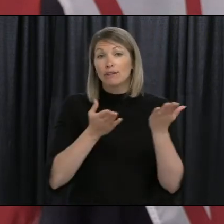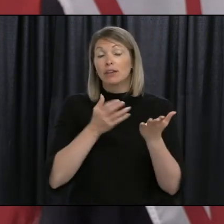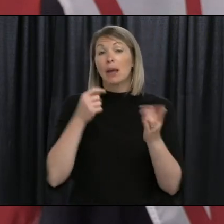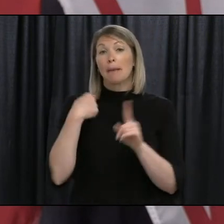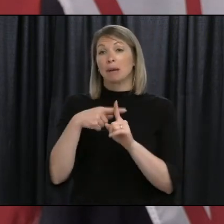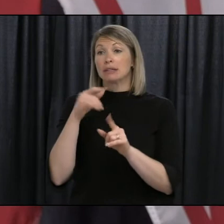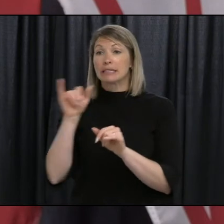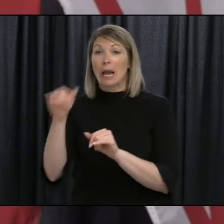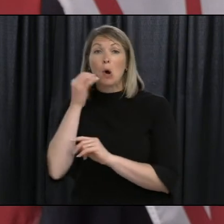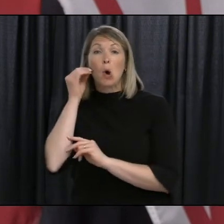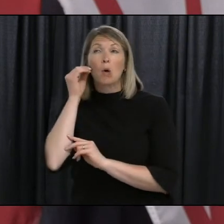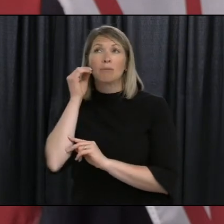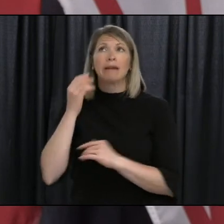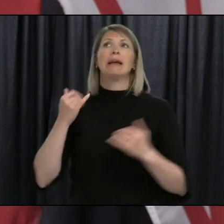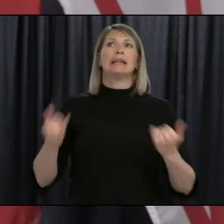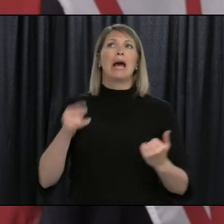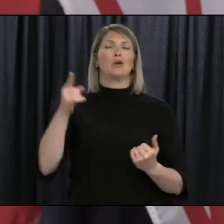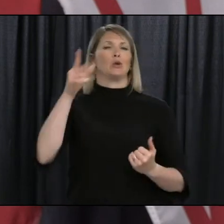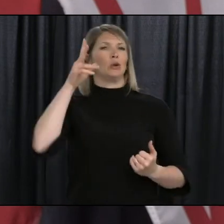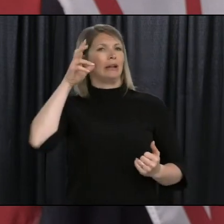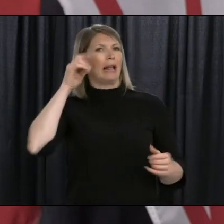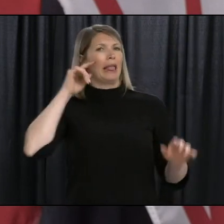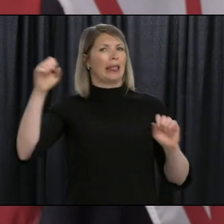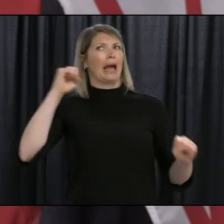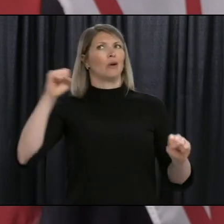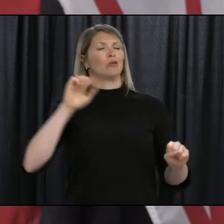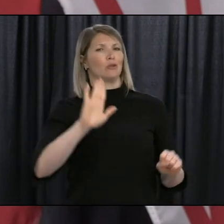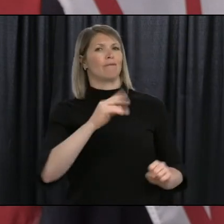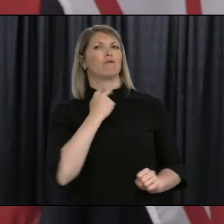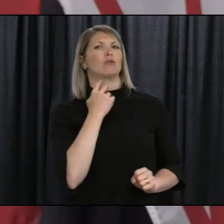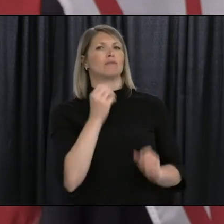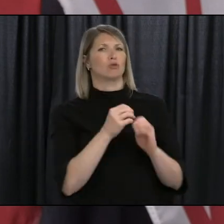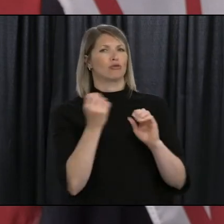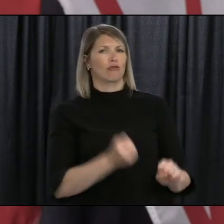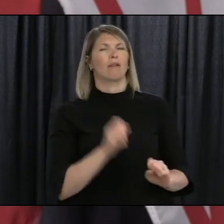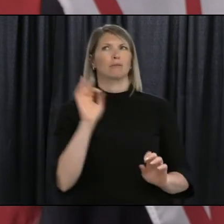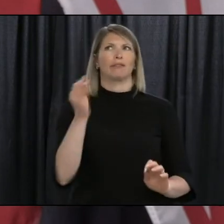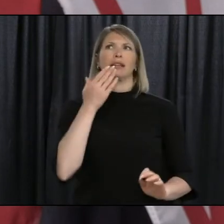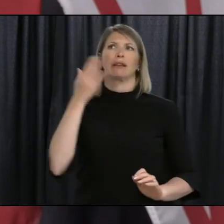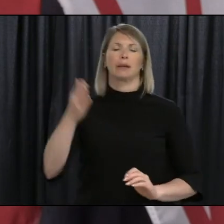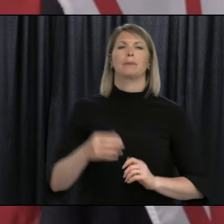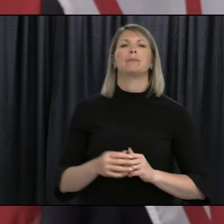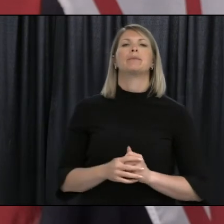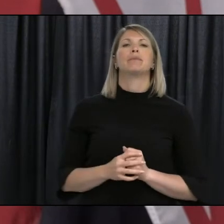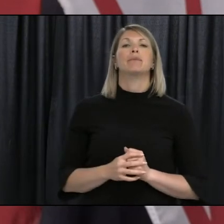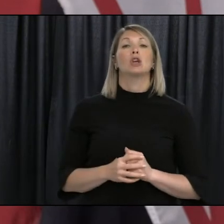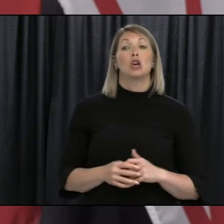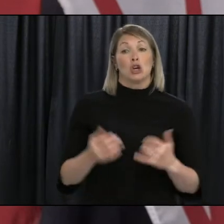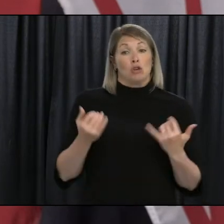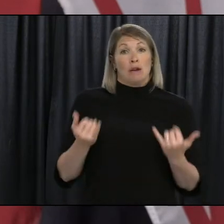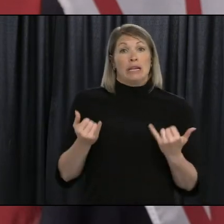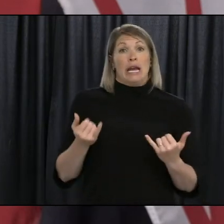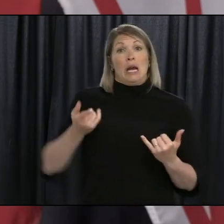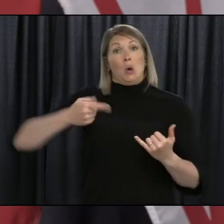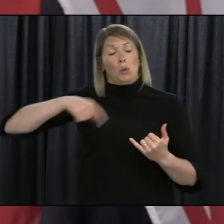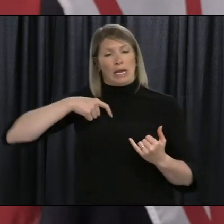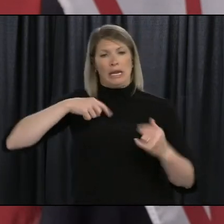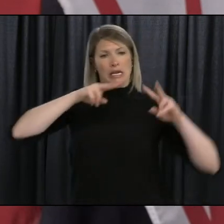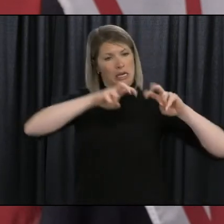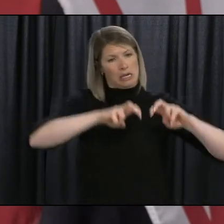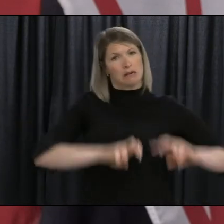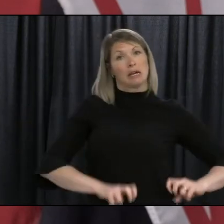That is a good question. You did come in loud and clear then, Brian. We are evaluating that as we speak. I